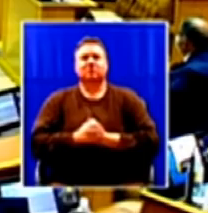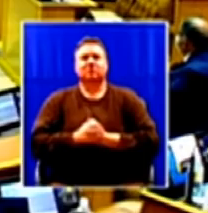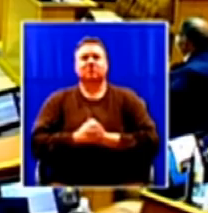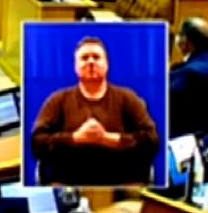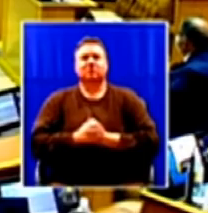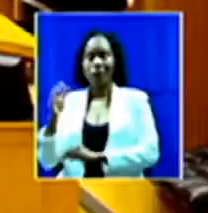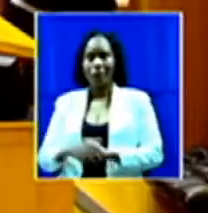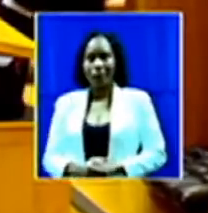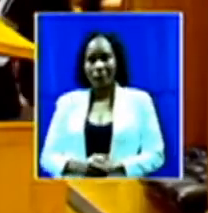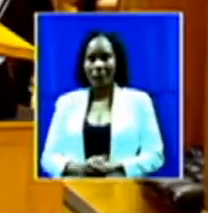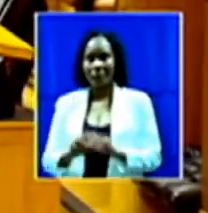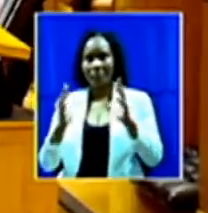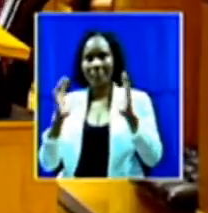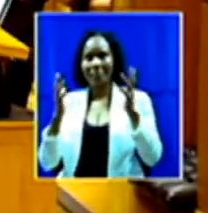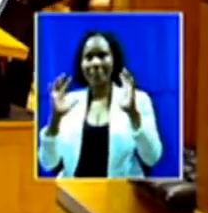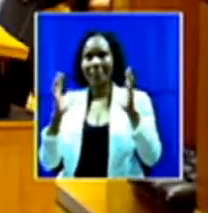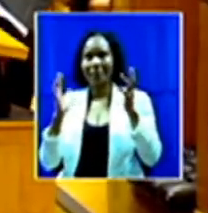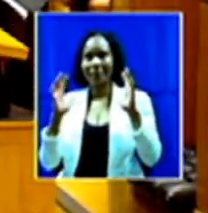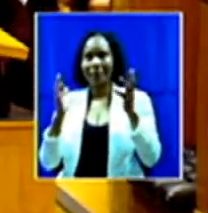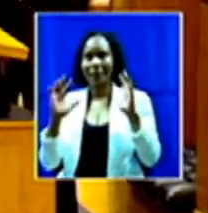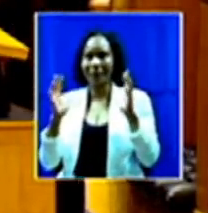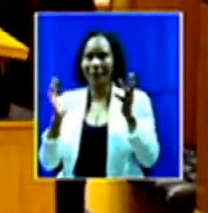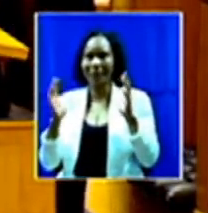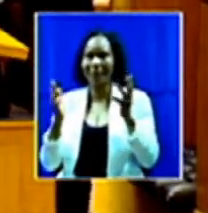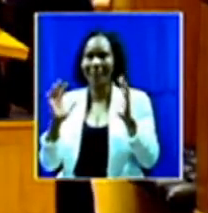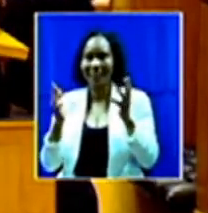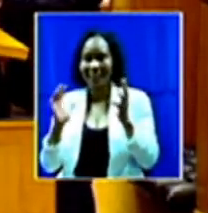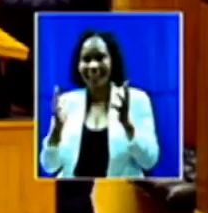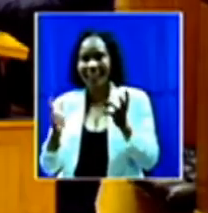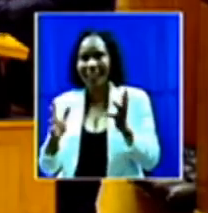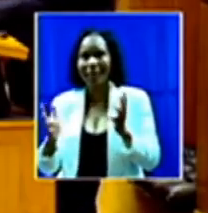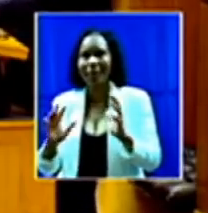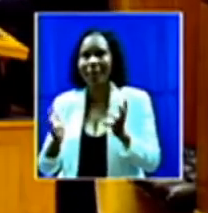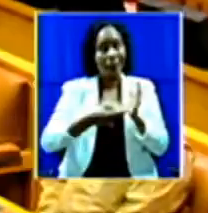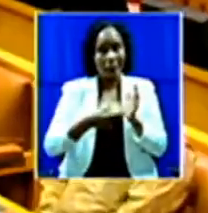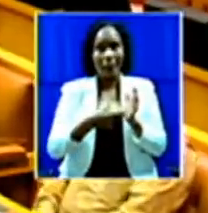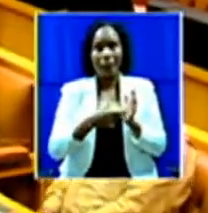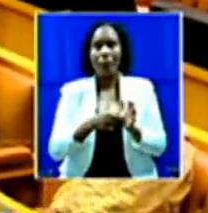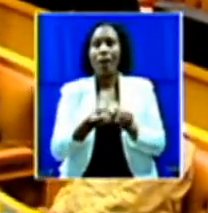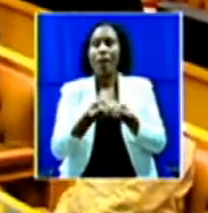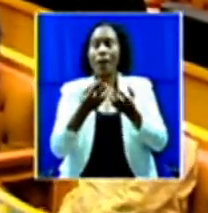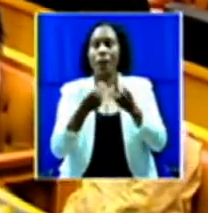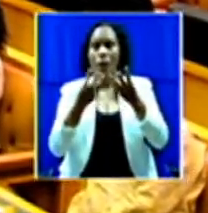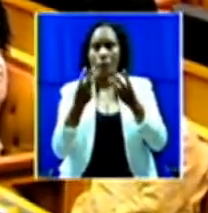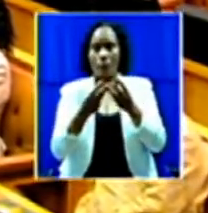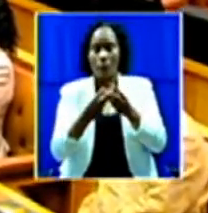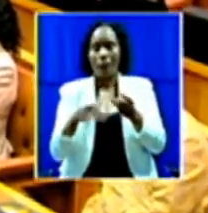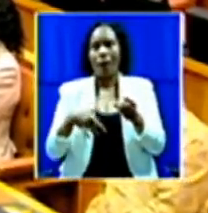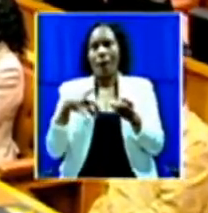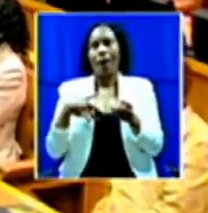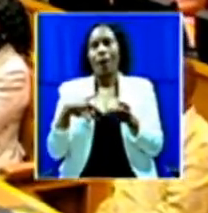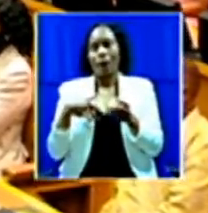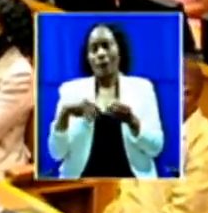positive and negative views, which is quite expected because those who are